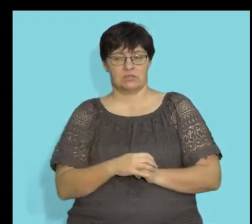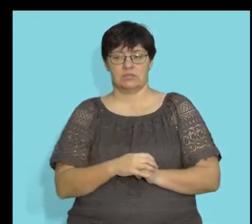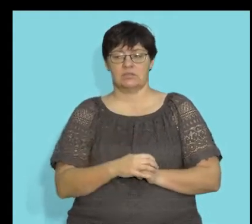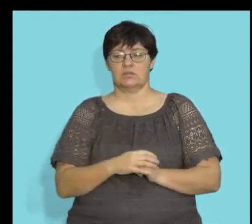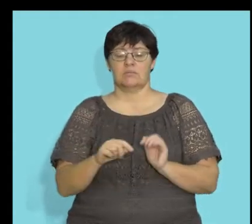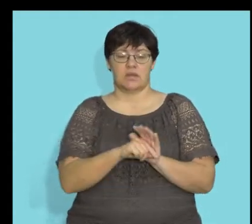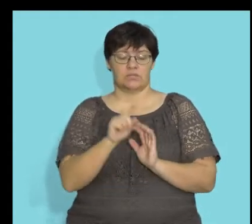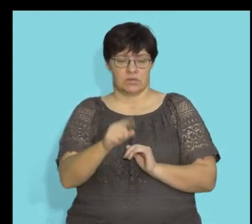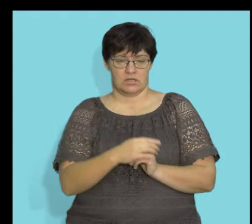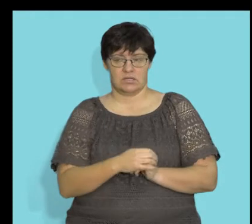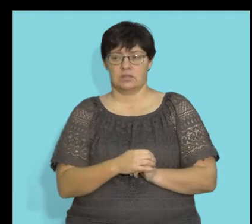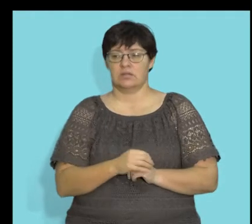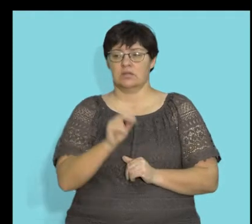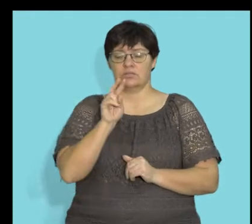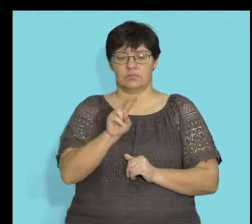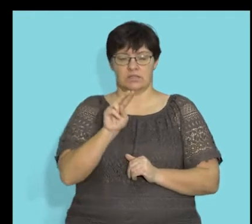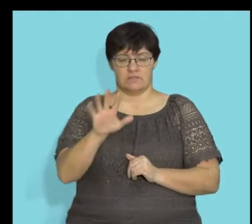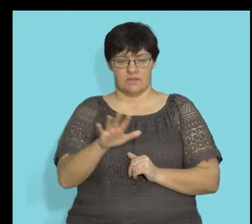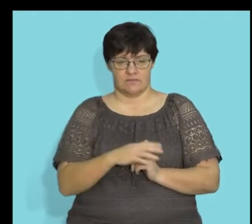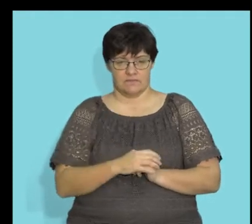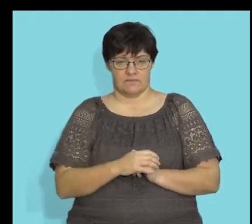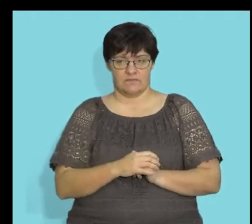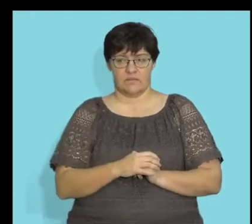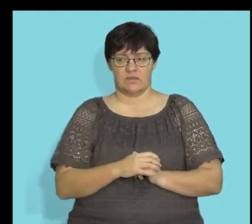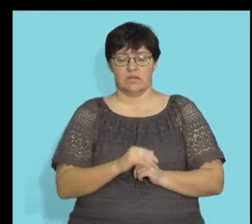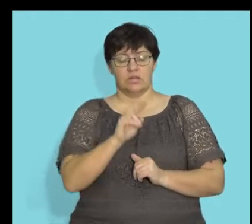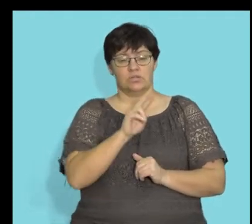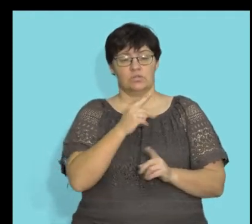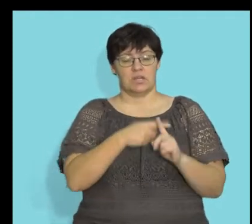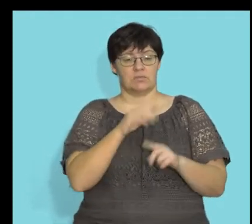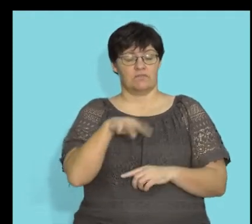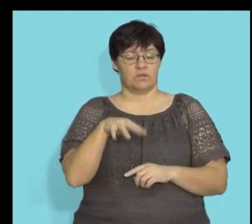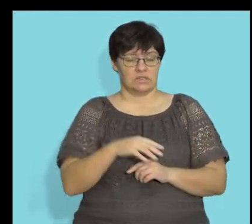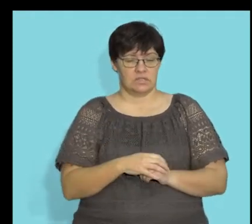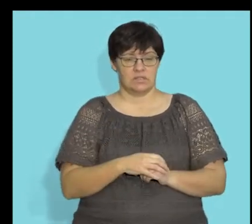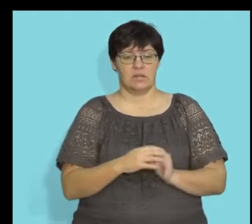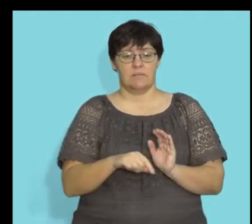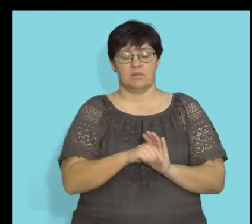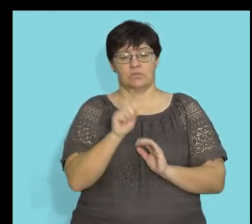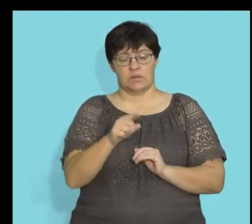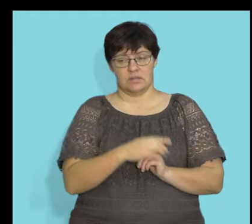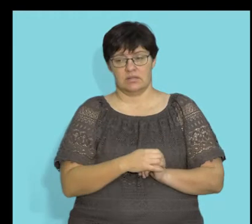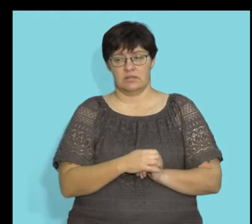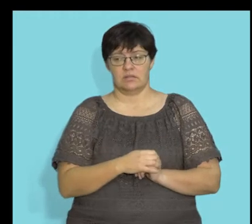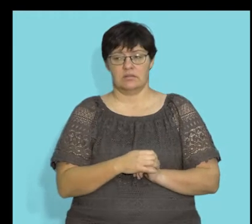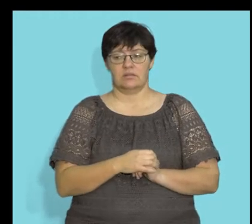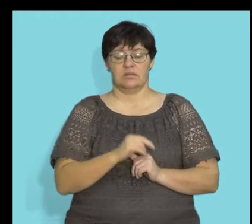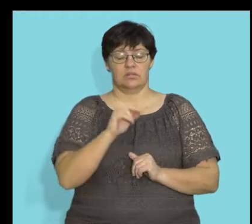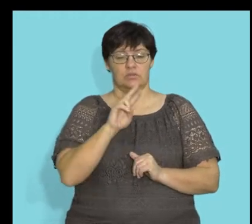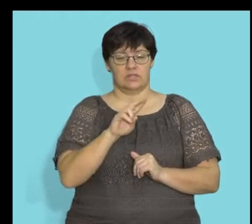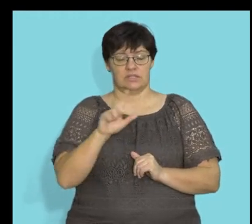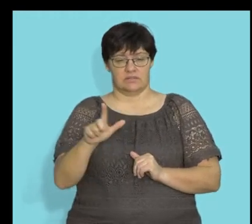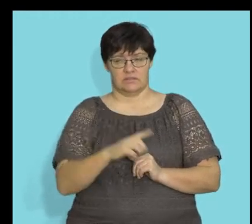2 times 13 minus 1, which gives me 25. Then I've got 2 times 14 minus 1, which gives